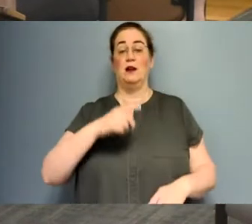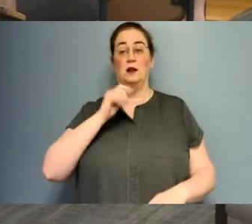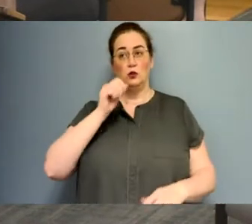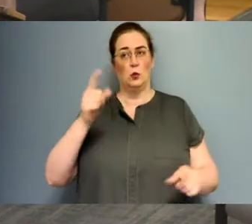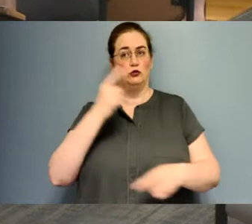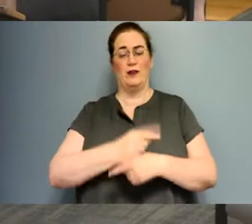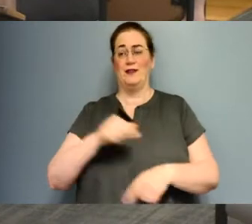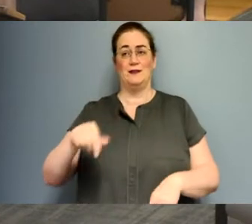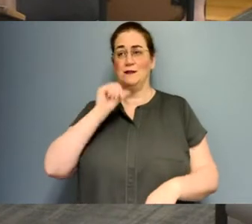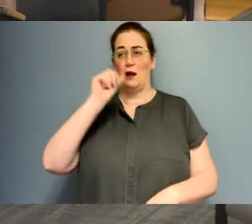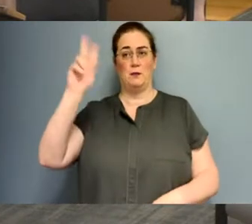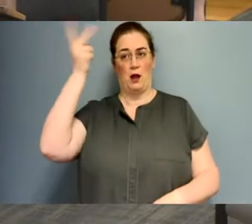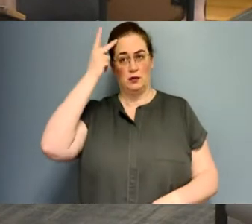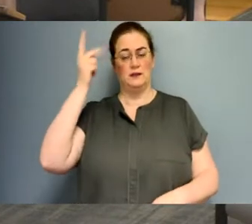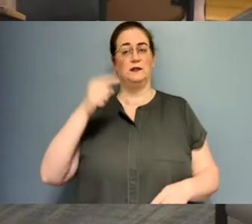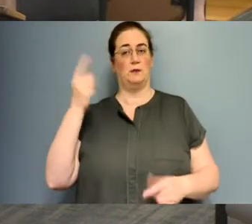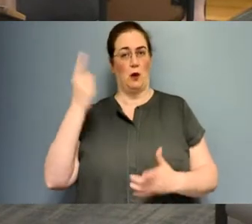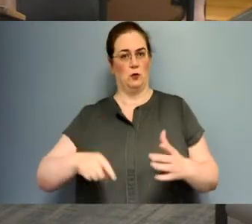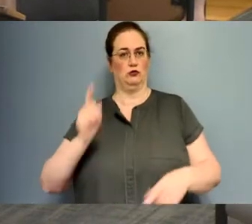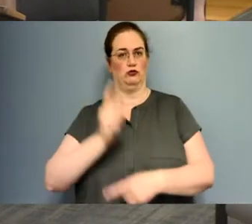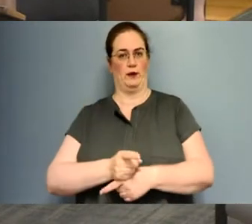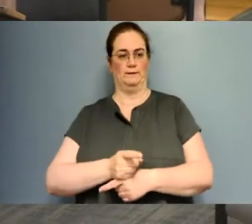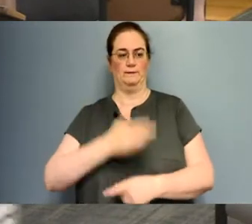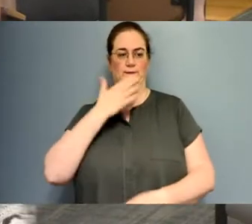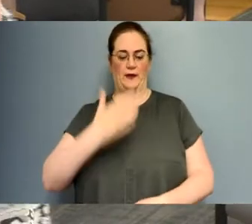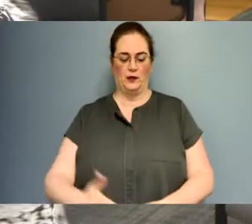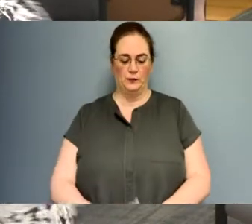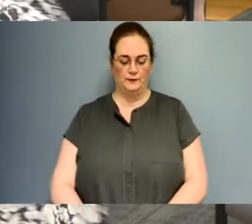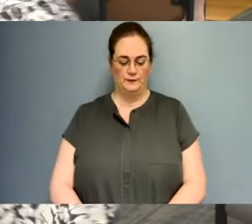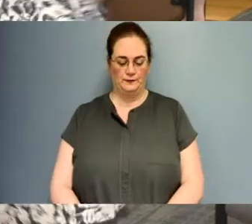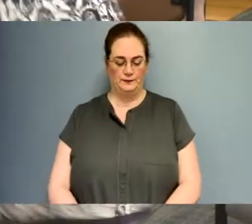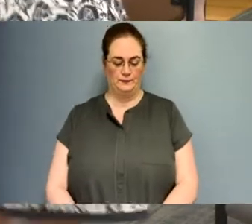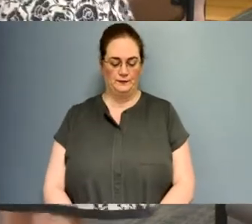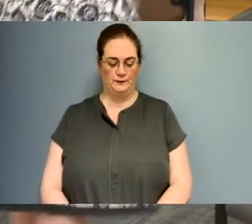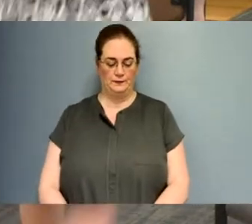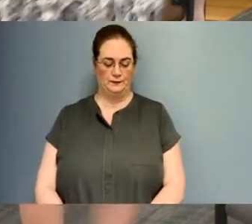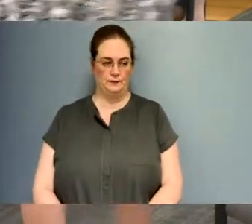right. Thank you.